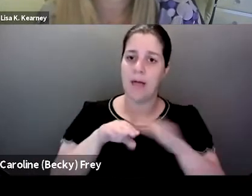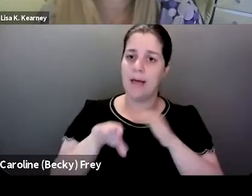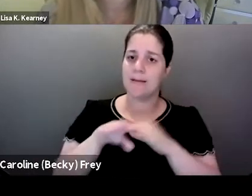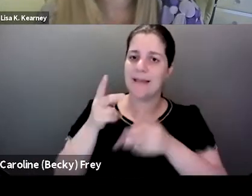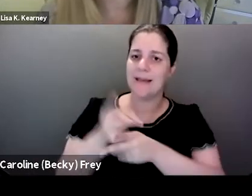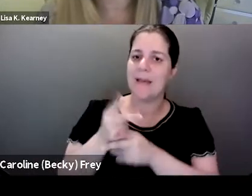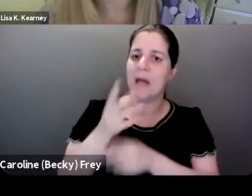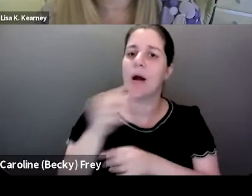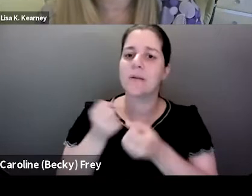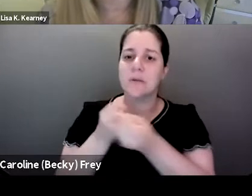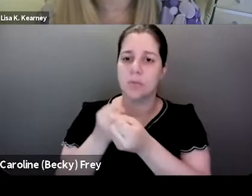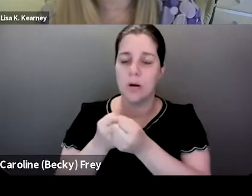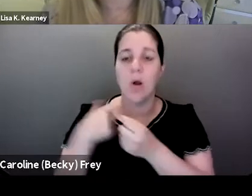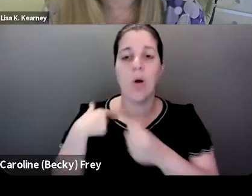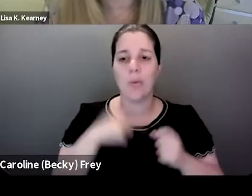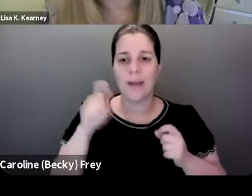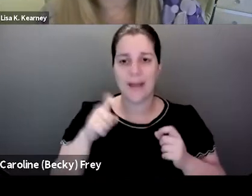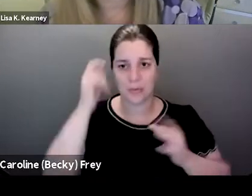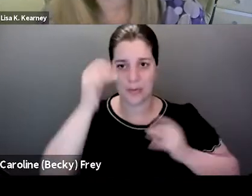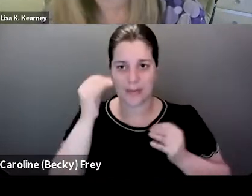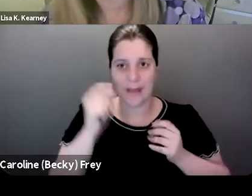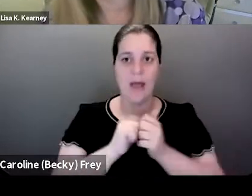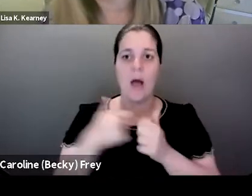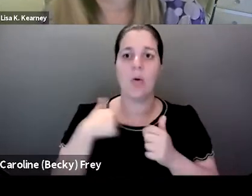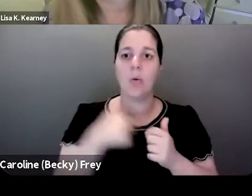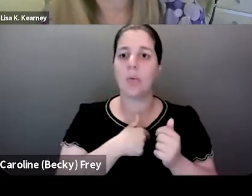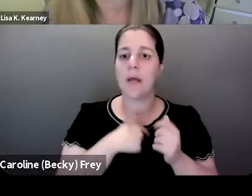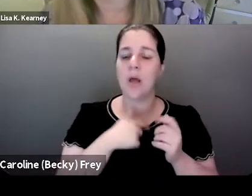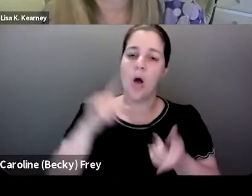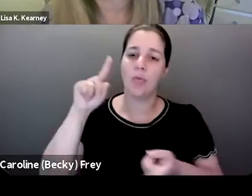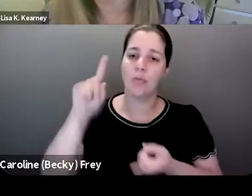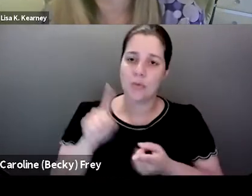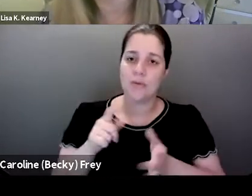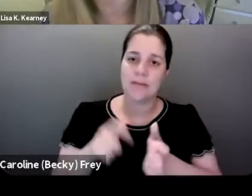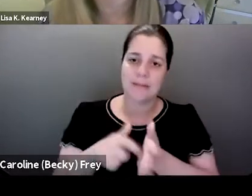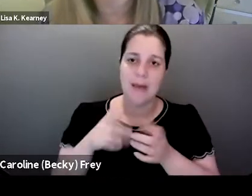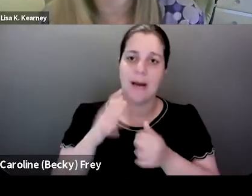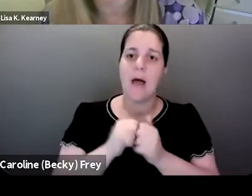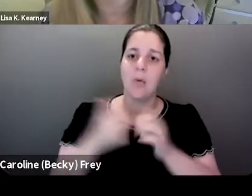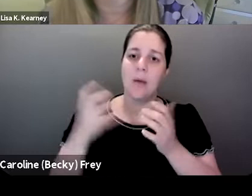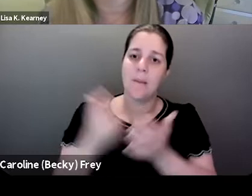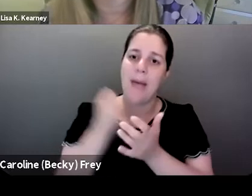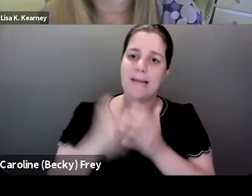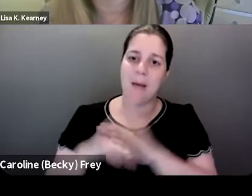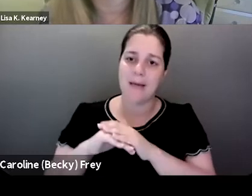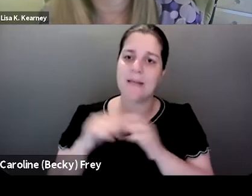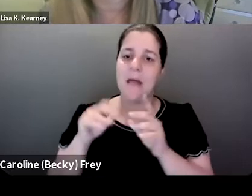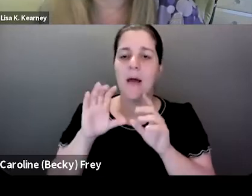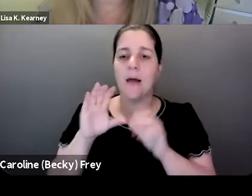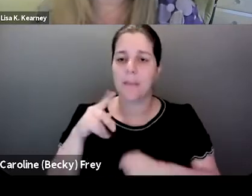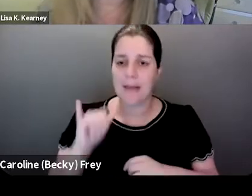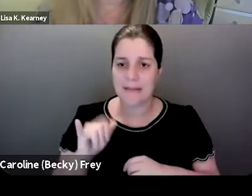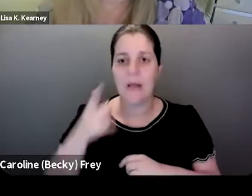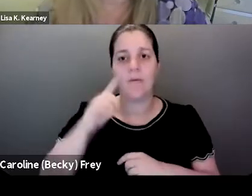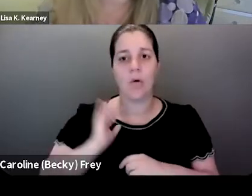think about how do we shape offload demand? How do we increase and maximize capacity of our mental health service system,